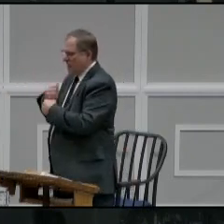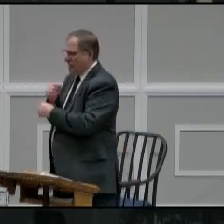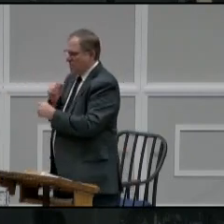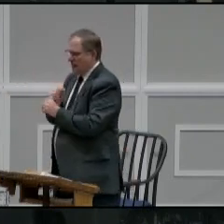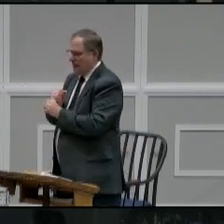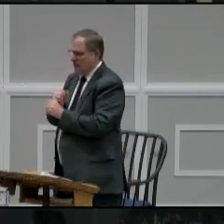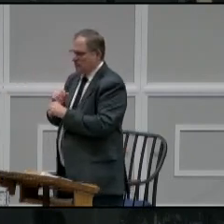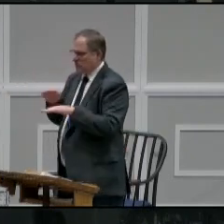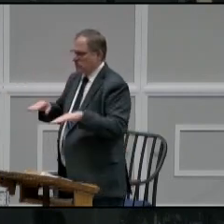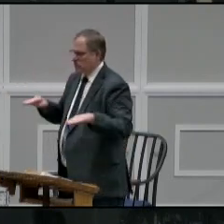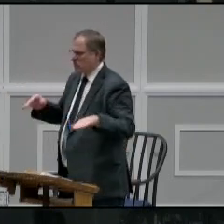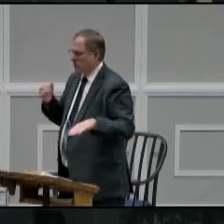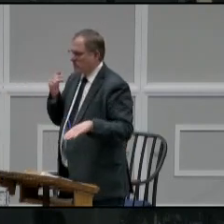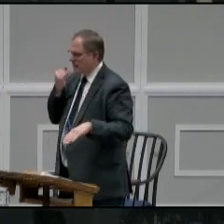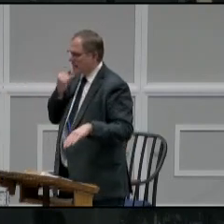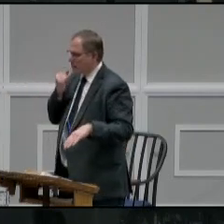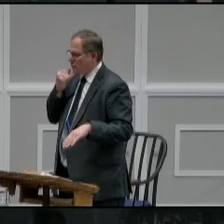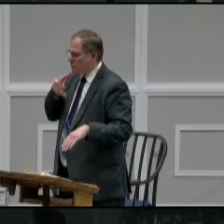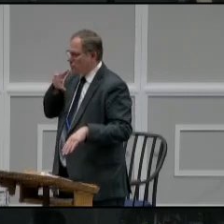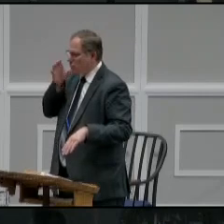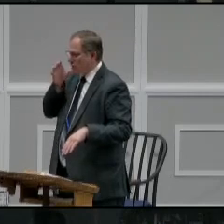of it.